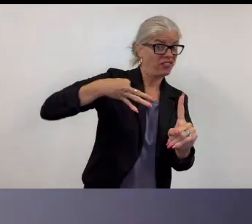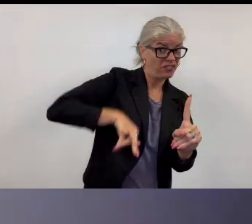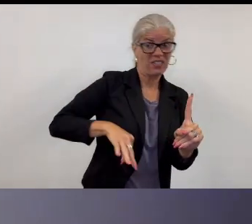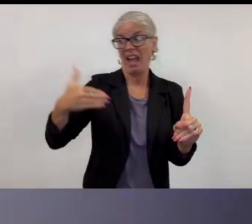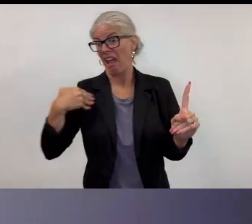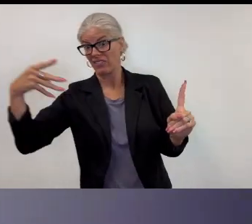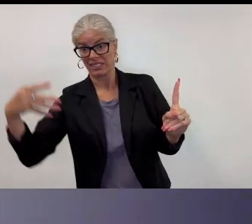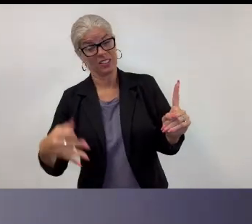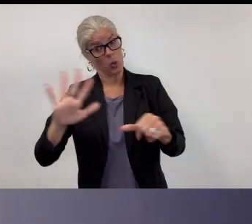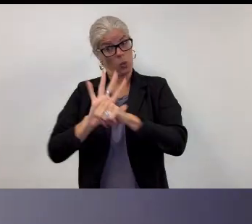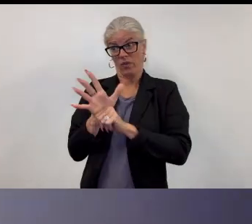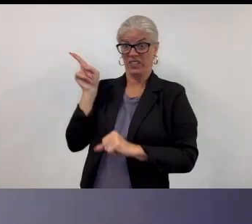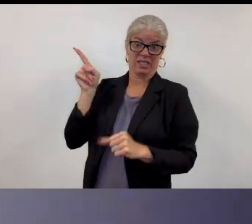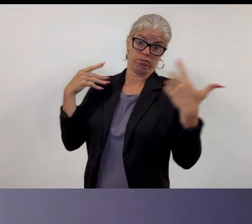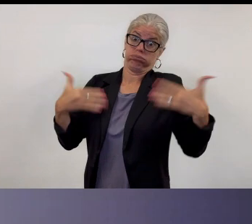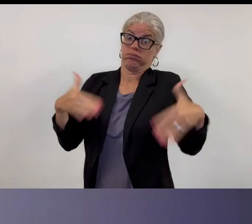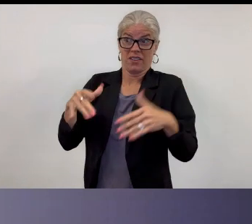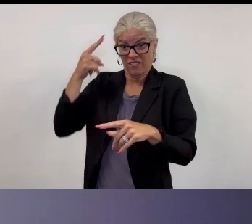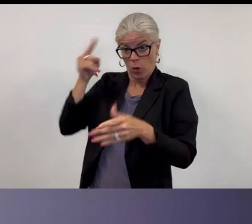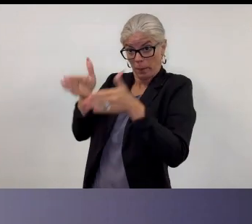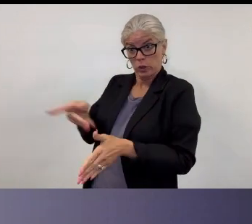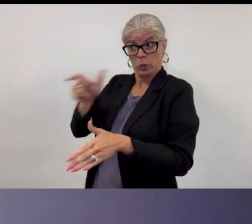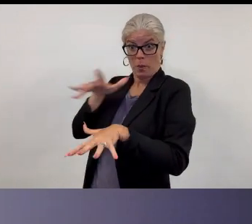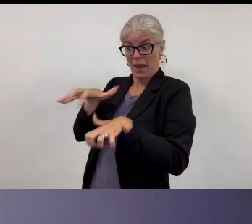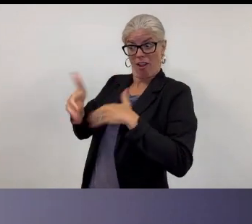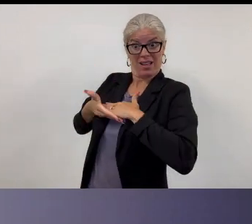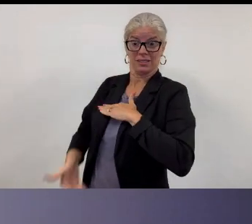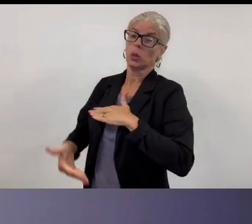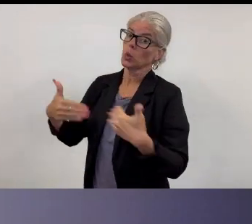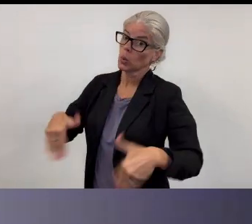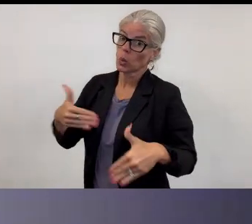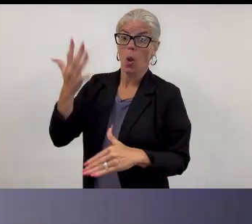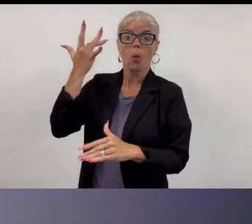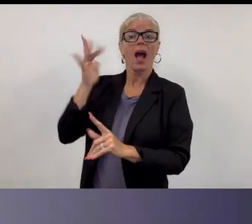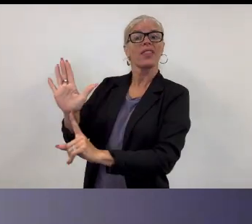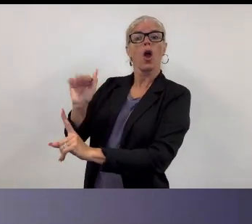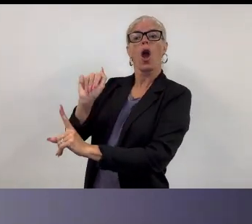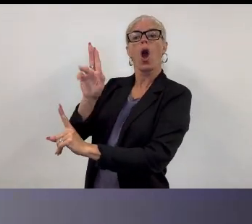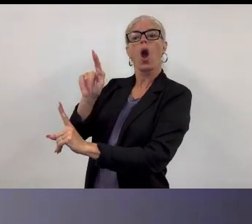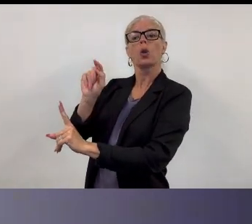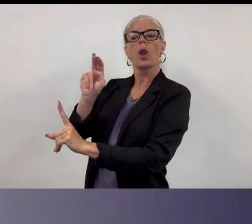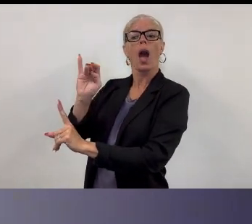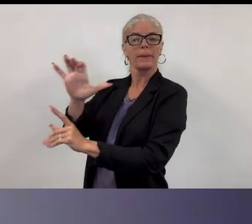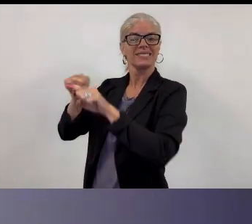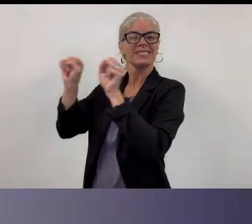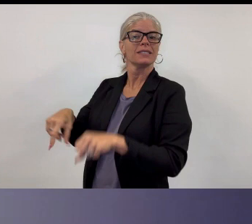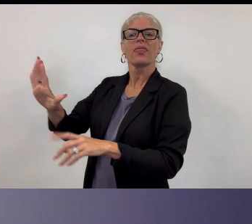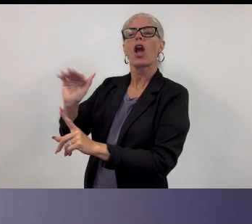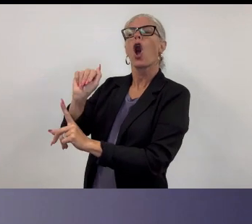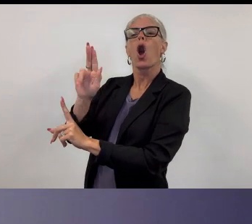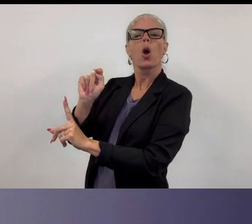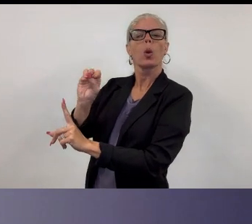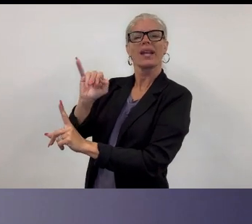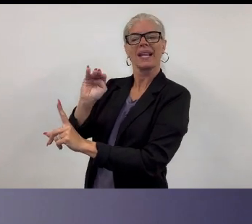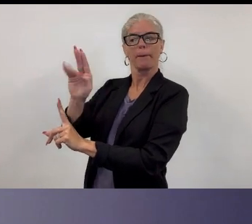have paralysis because of autonomic deficiencies. So your autoimmune system might not be working as